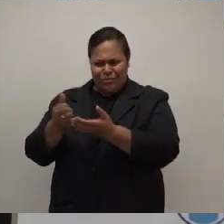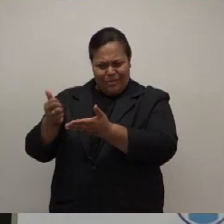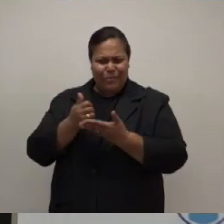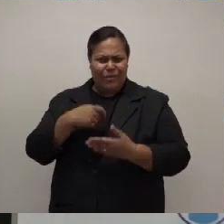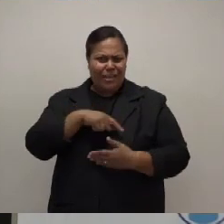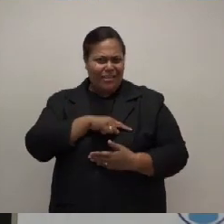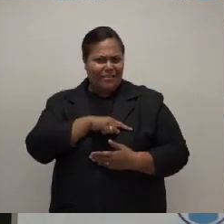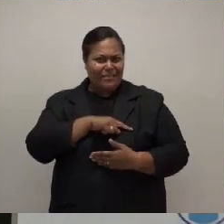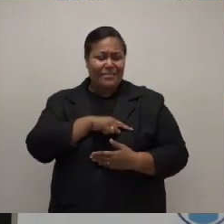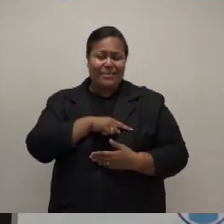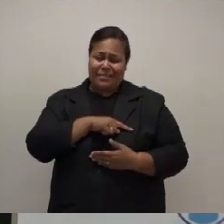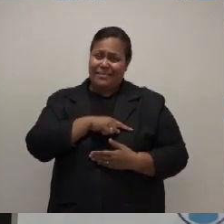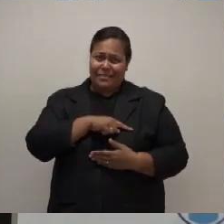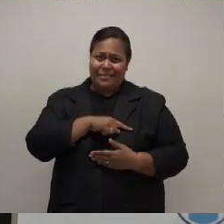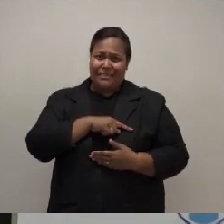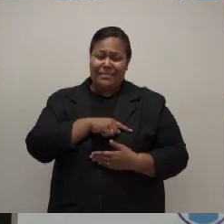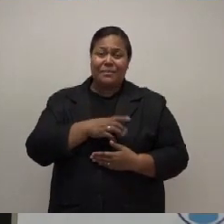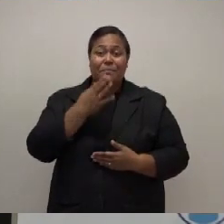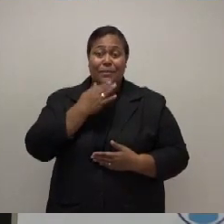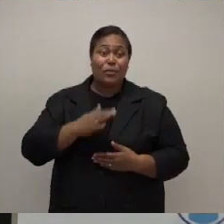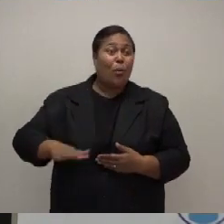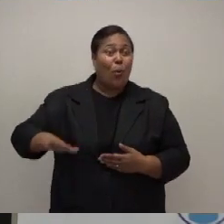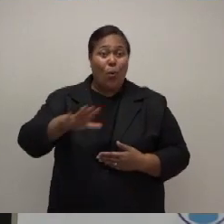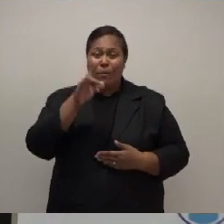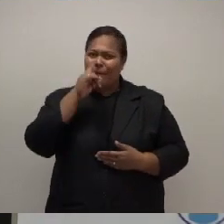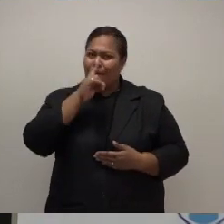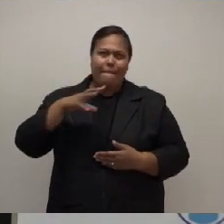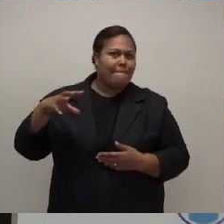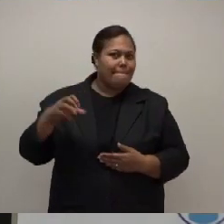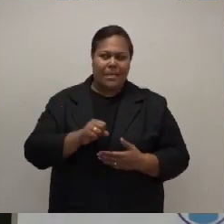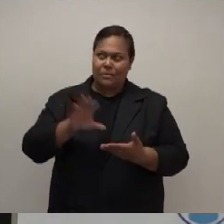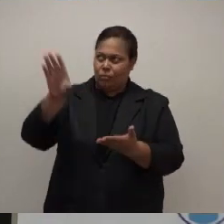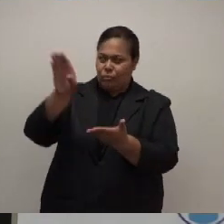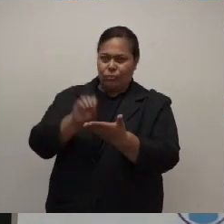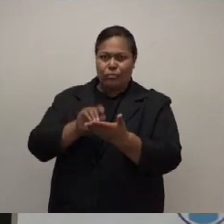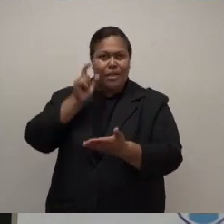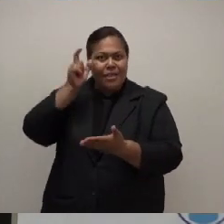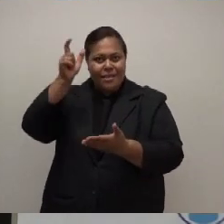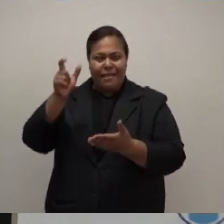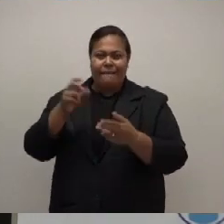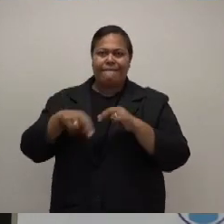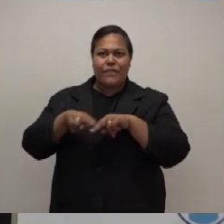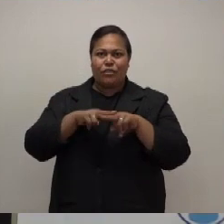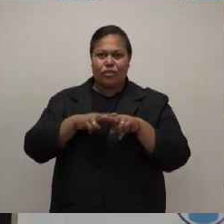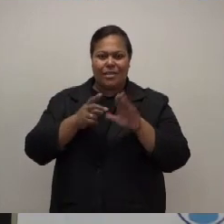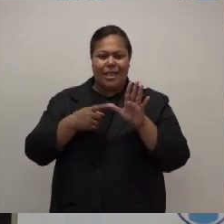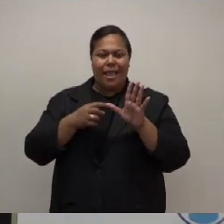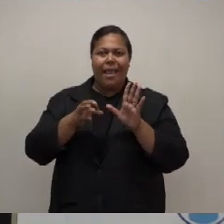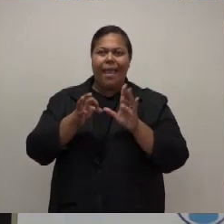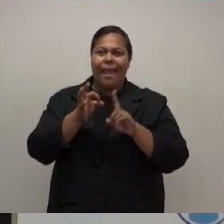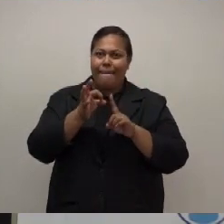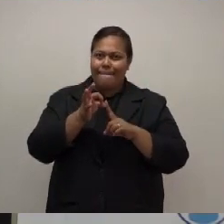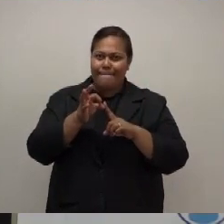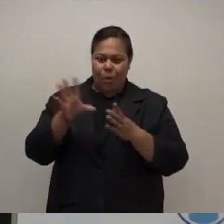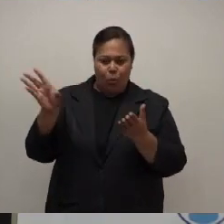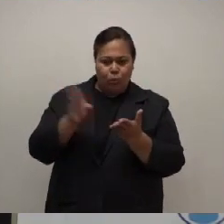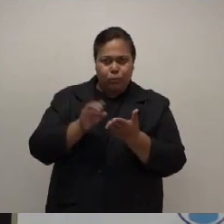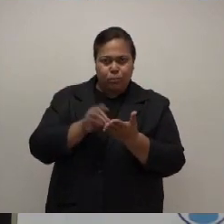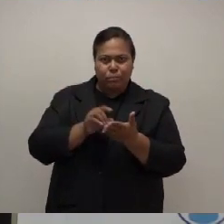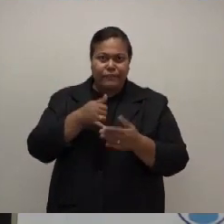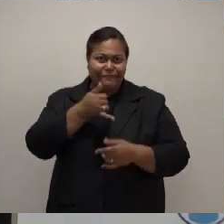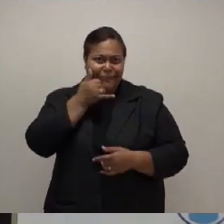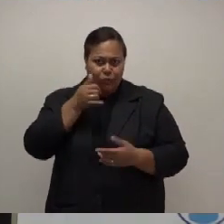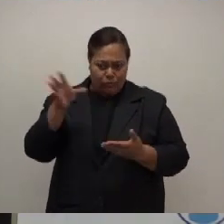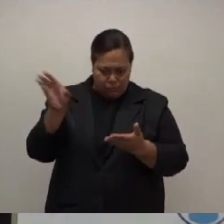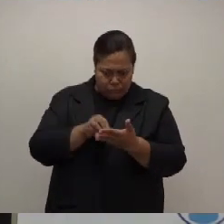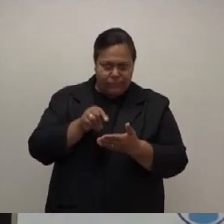enough. All spectators must download the careFIJI app. If any athlete at any level of play